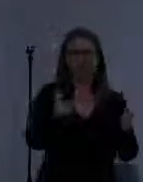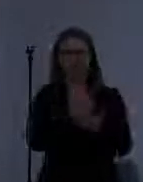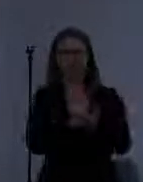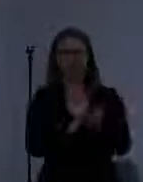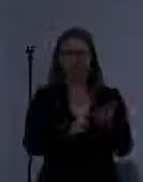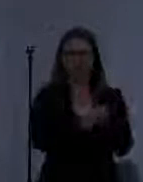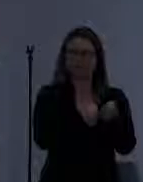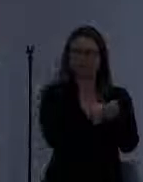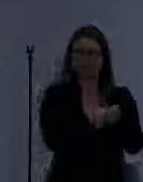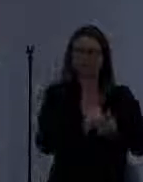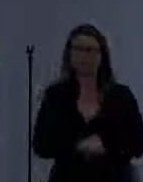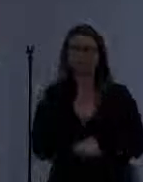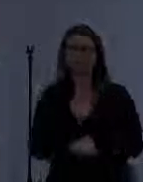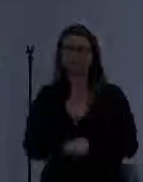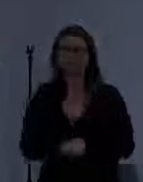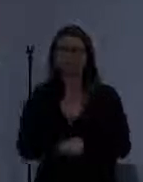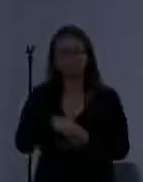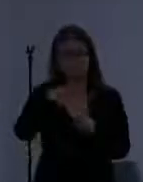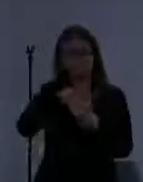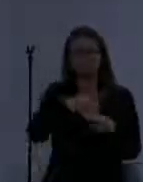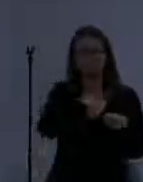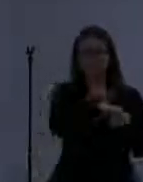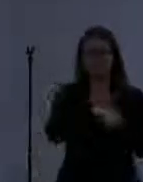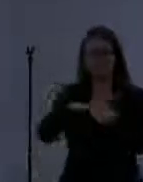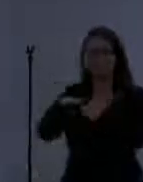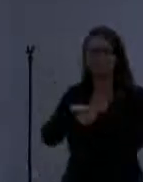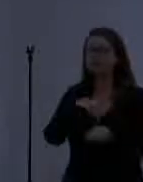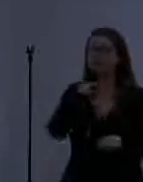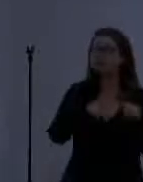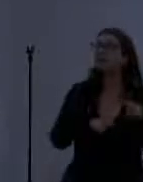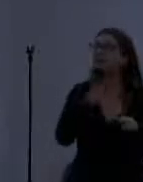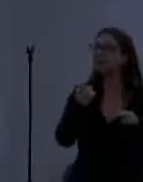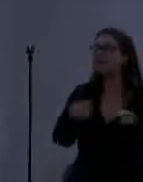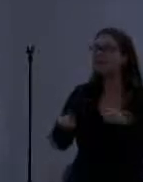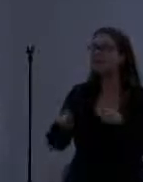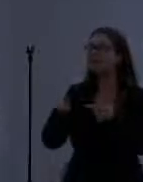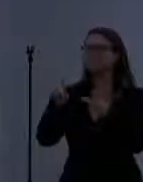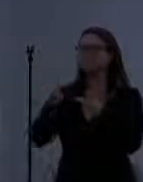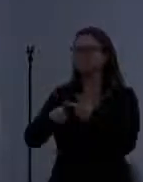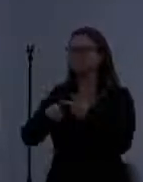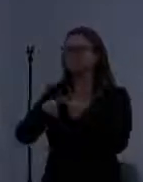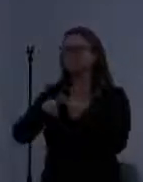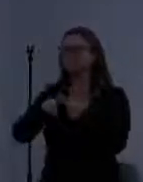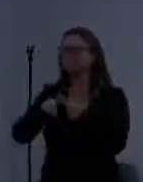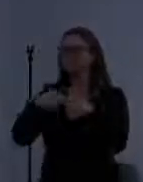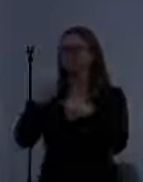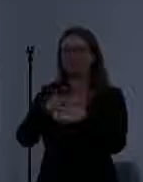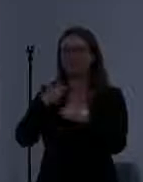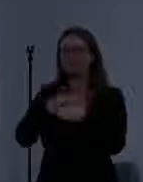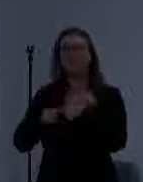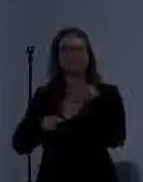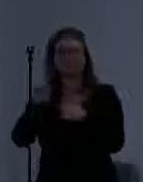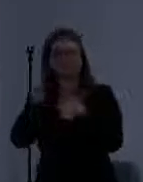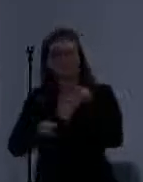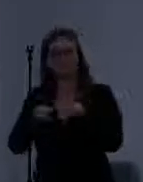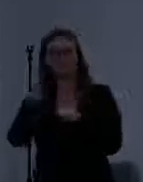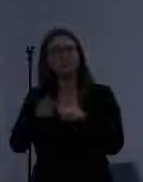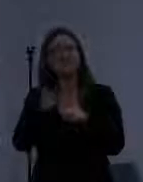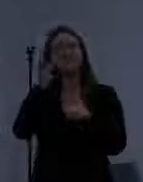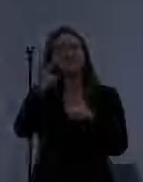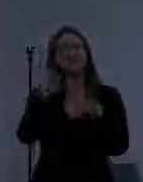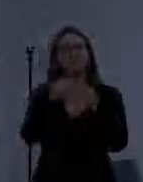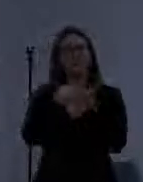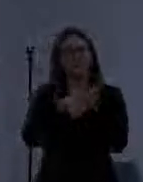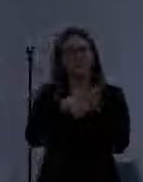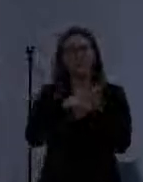behaviour support area are both areas that we do in conjunction with the state. So they're what's called a co-regulatory